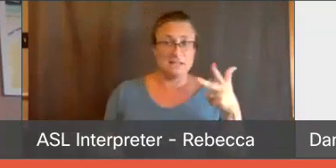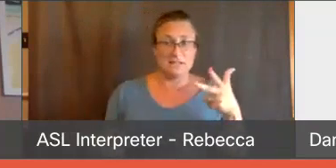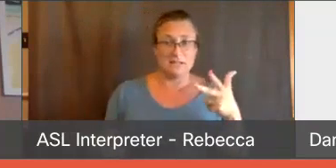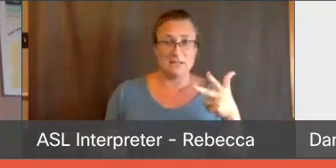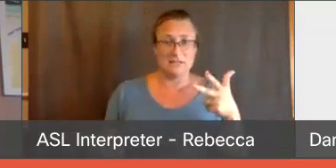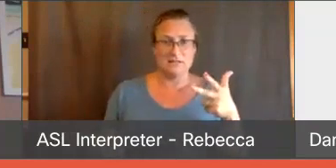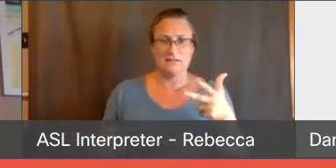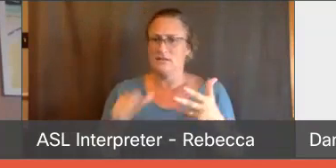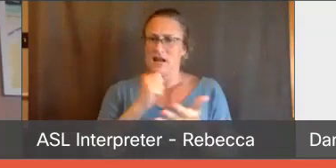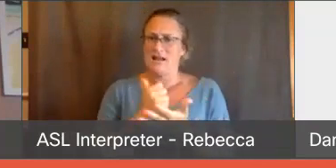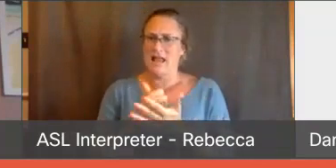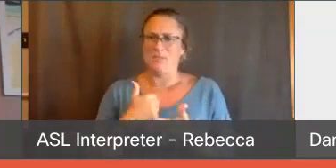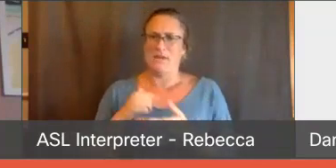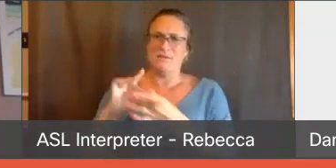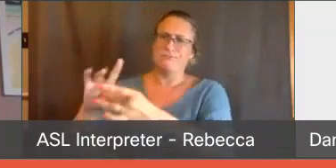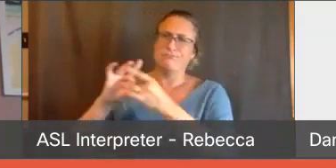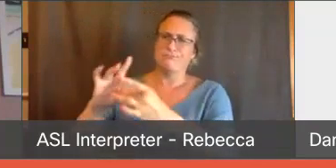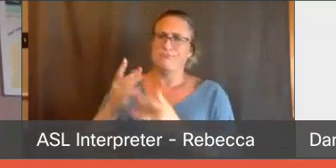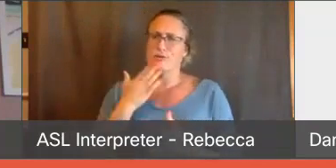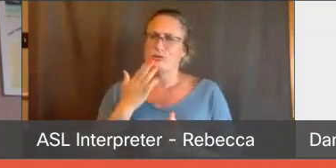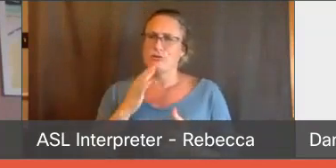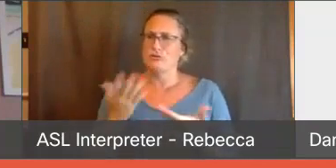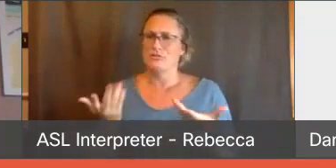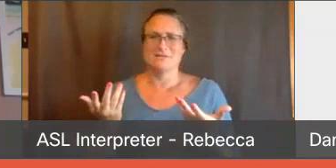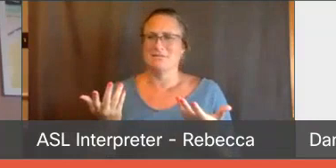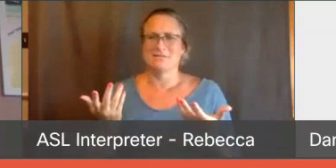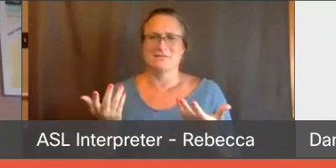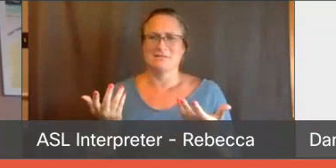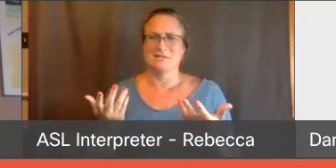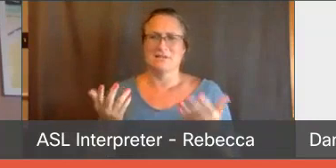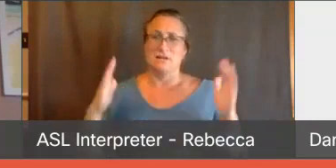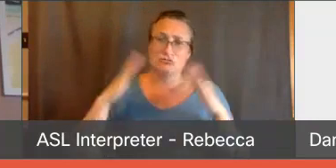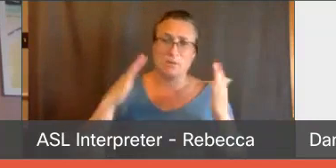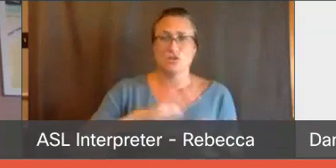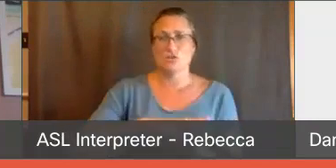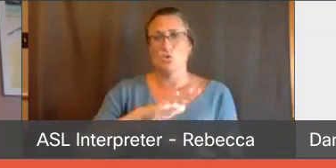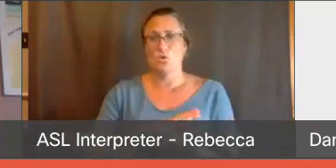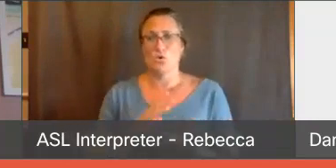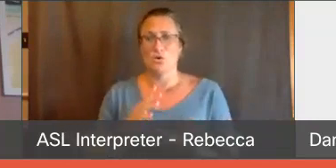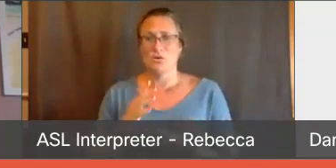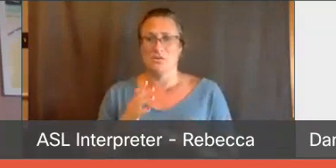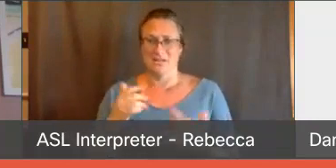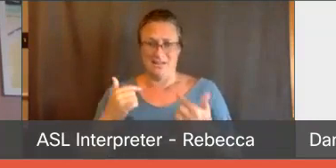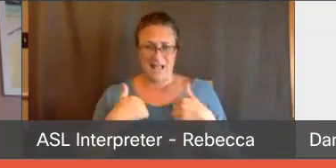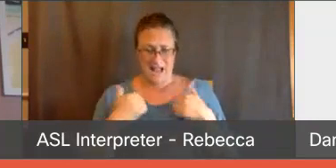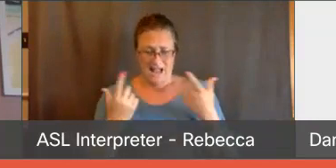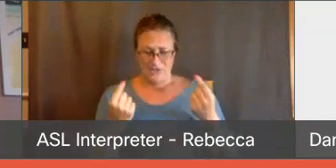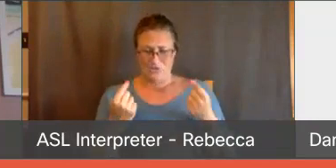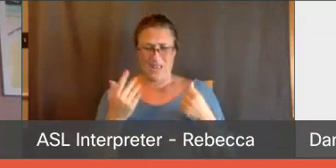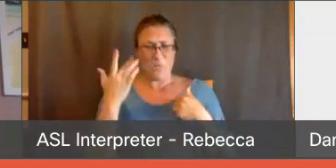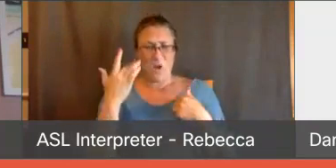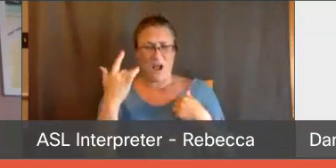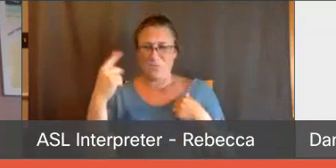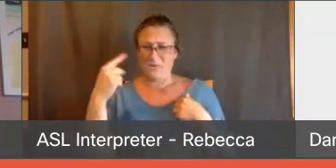that's not going to help me build healthy relationships with people. I also might get in trouble at school for things that I don't quite understand because I shut down